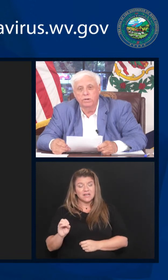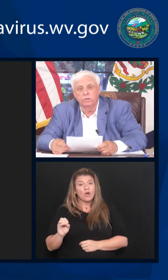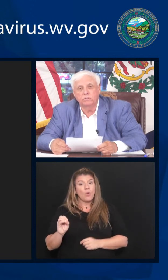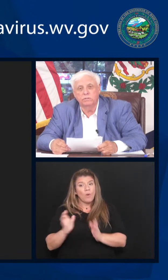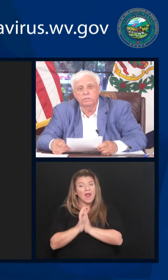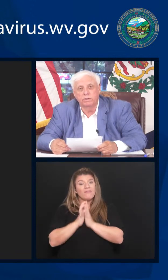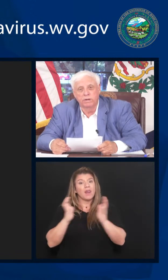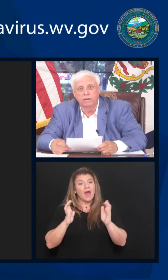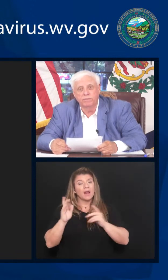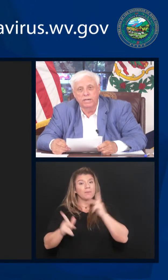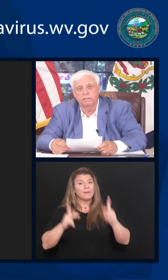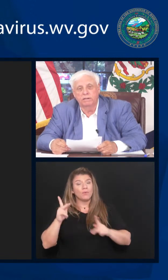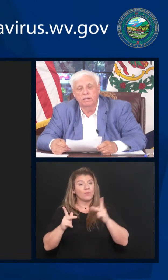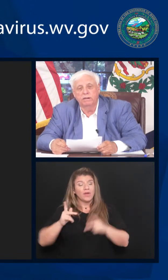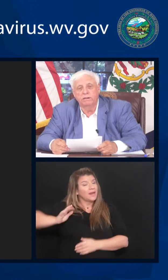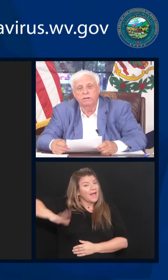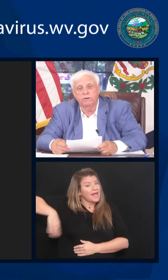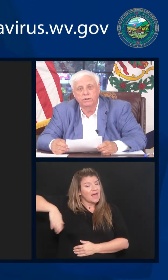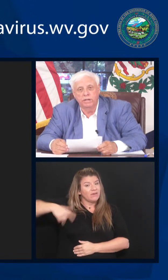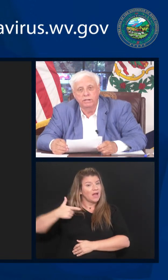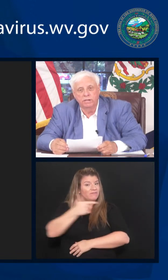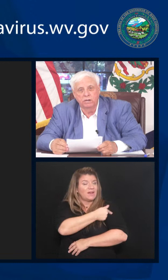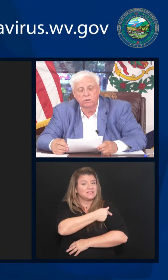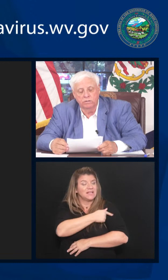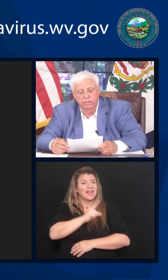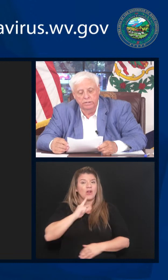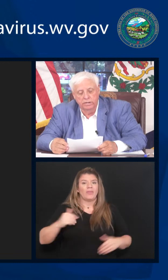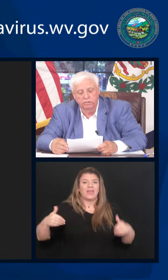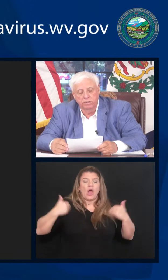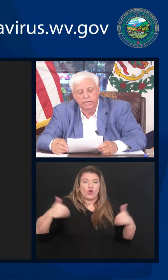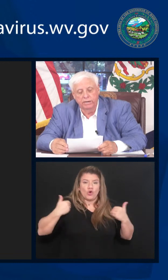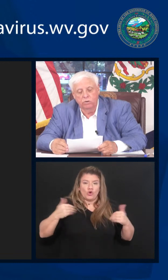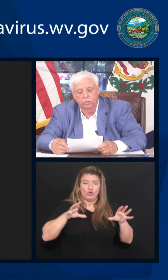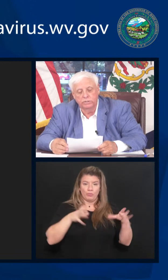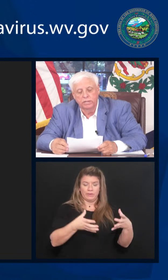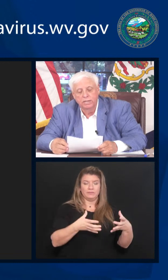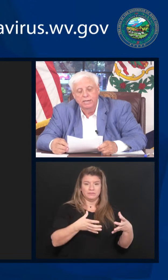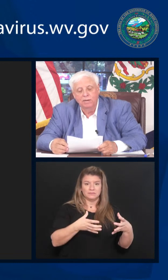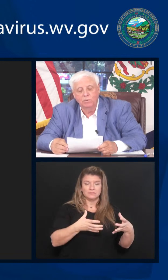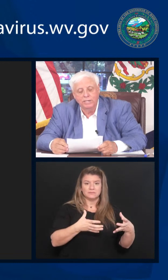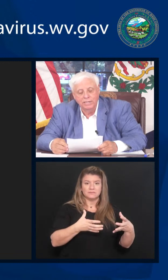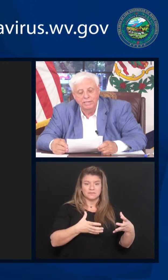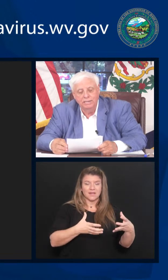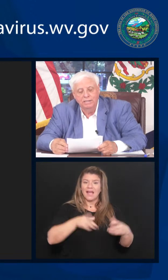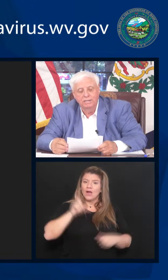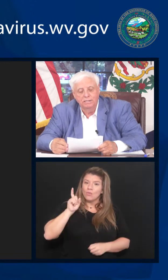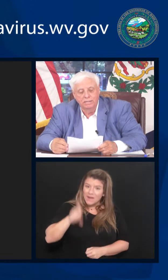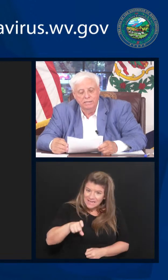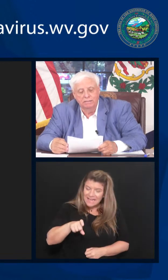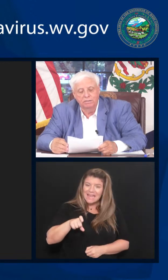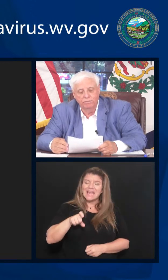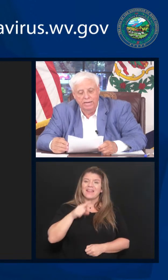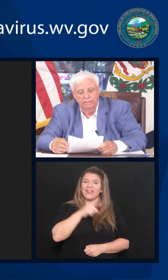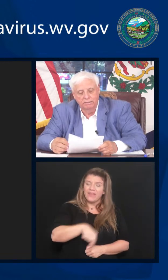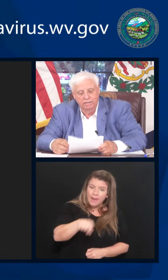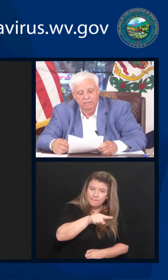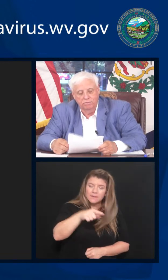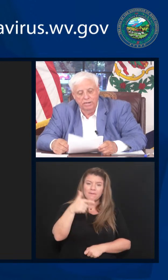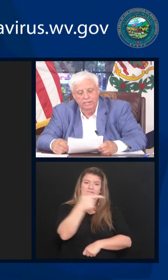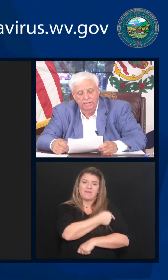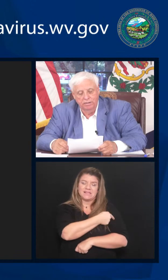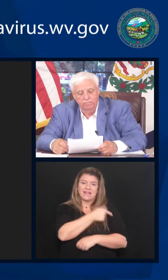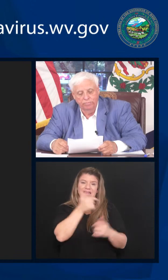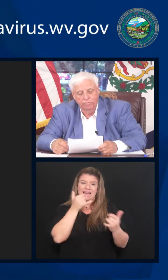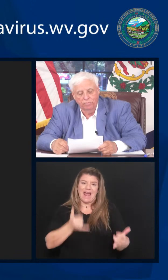of folks that are not vaccinated, that are in the younger categories, and we need to get them vaccinated